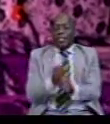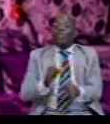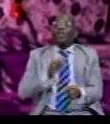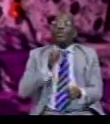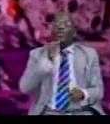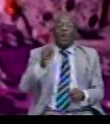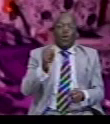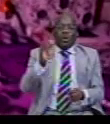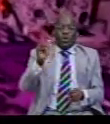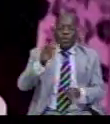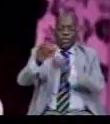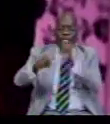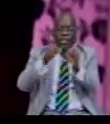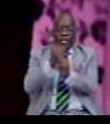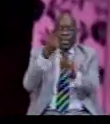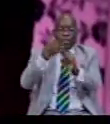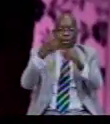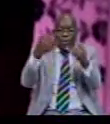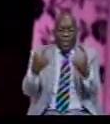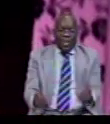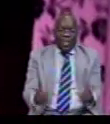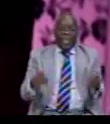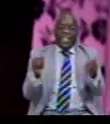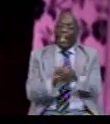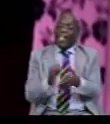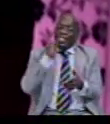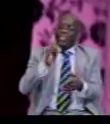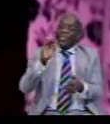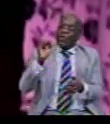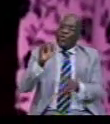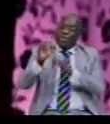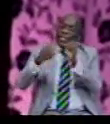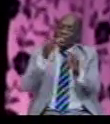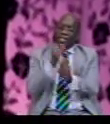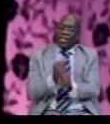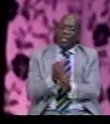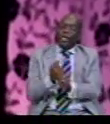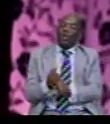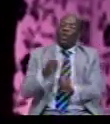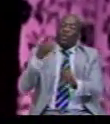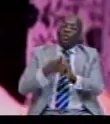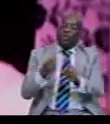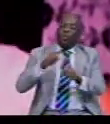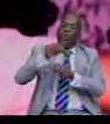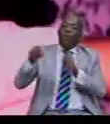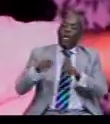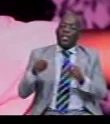from now, but 15 years from when it was supposed to end.